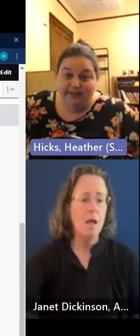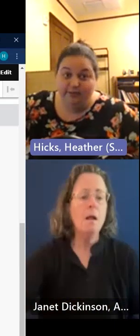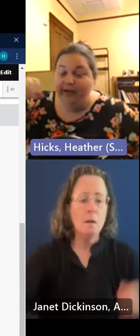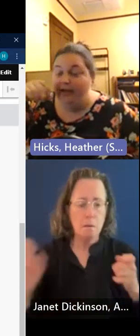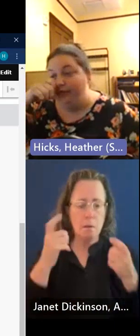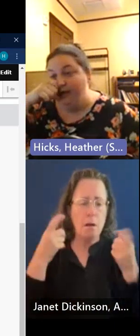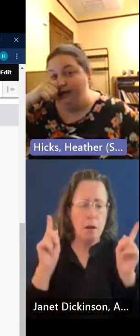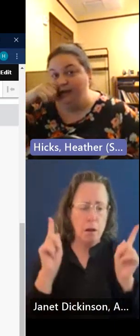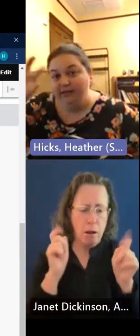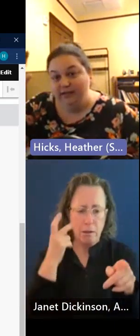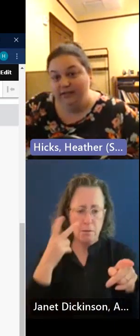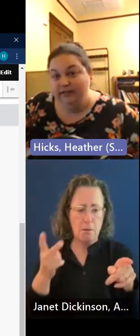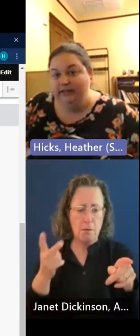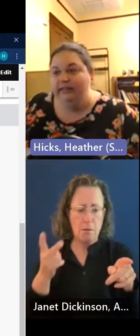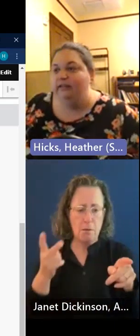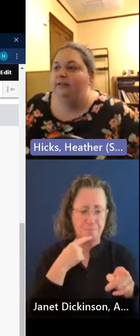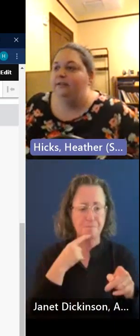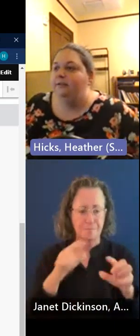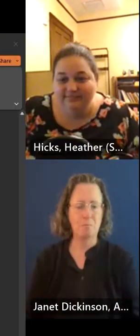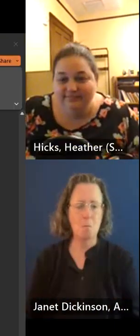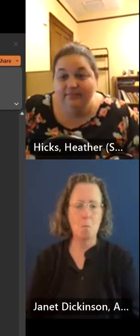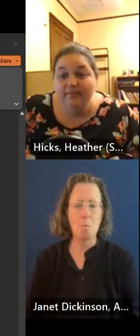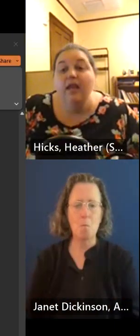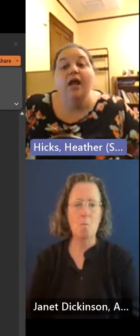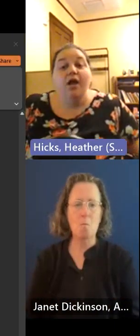it, does say Vermont Health Connect and not the ugly link.